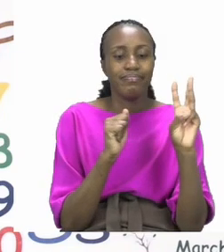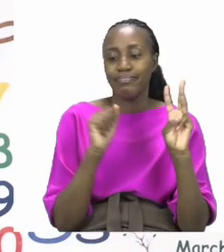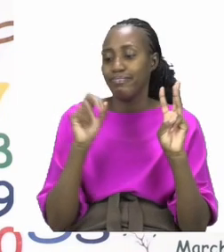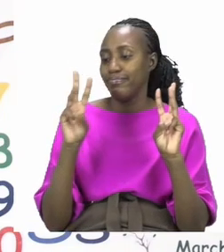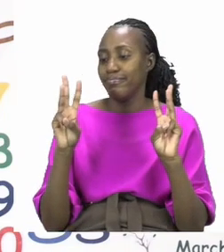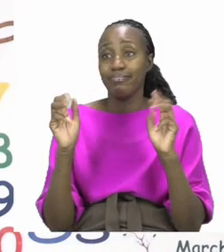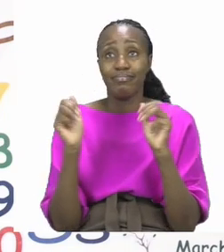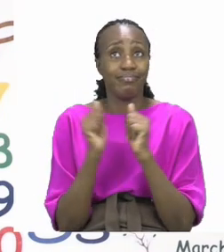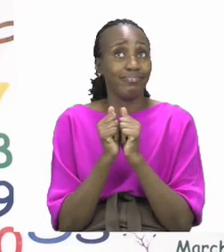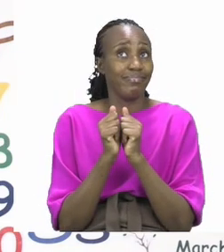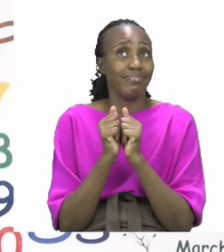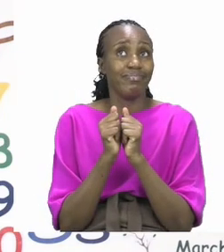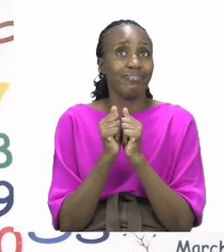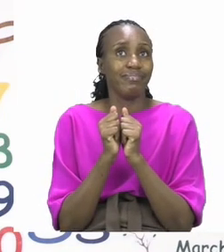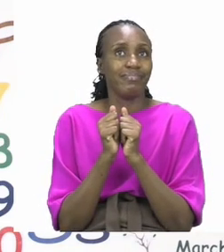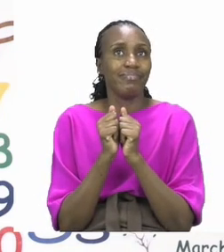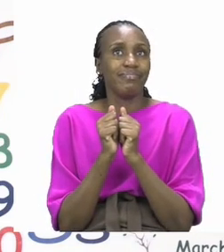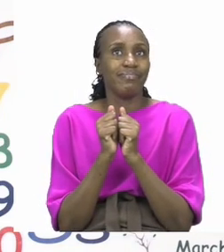3.